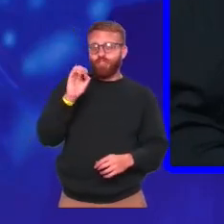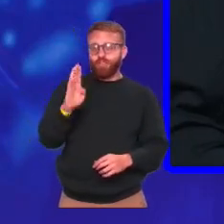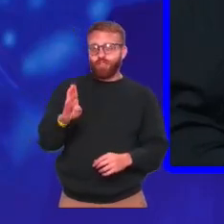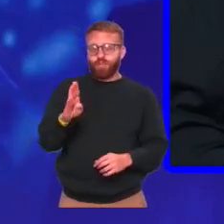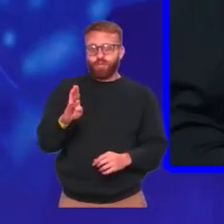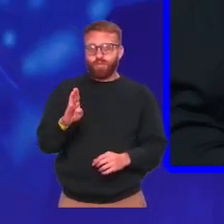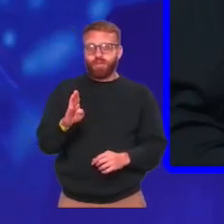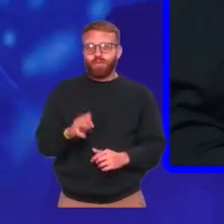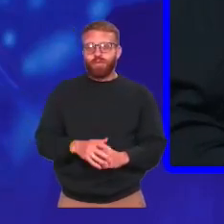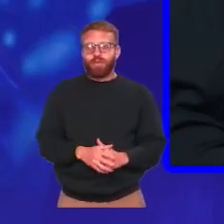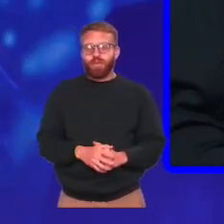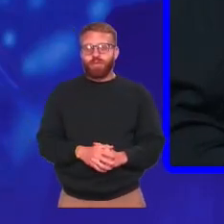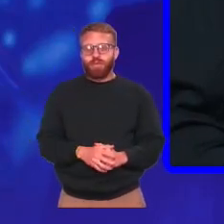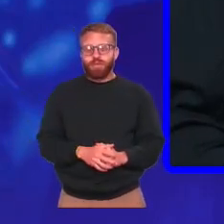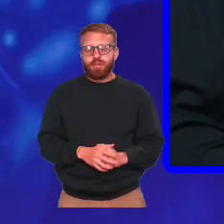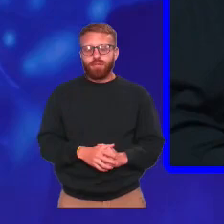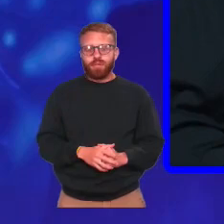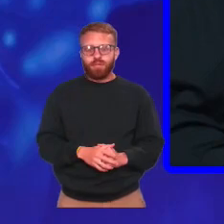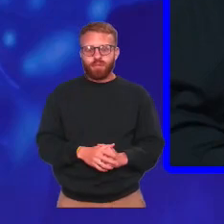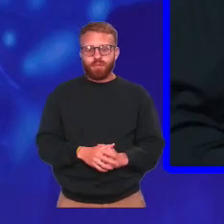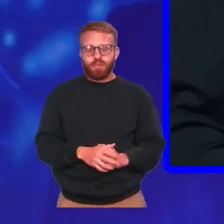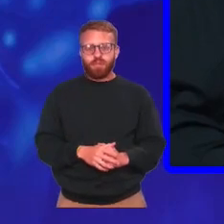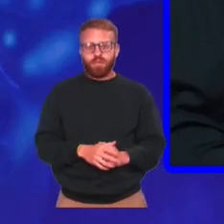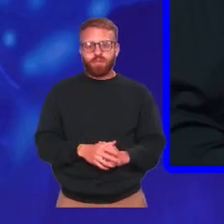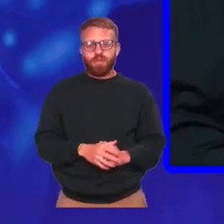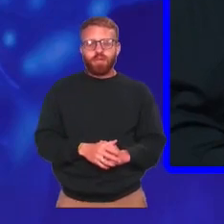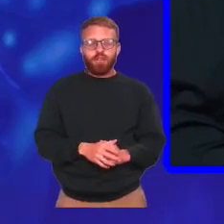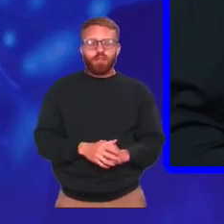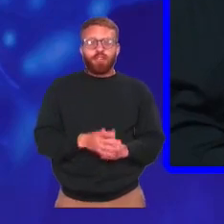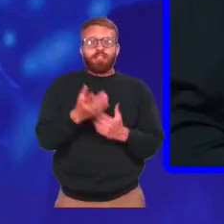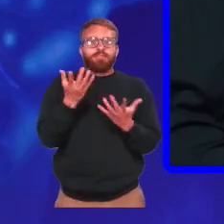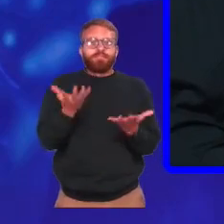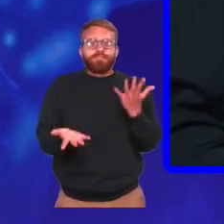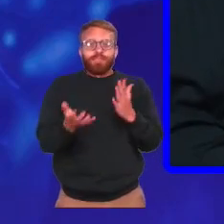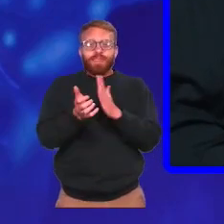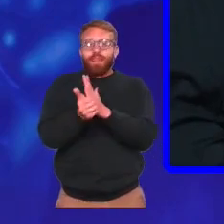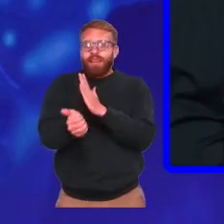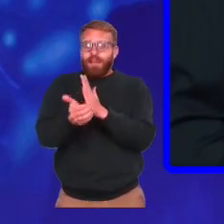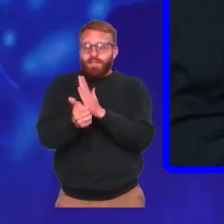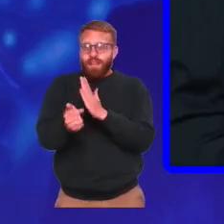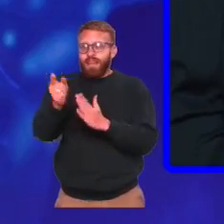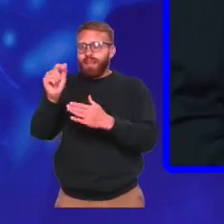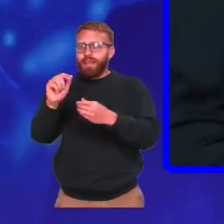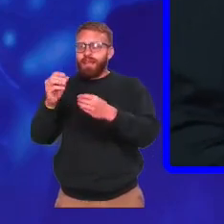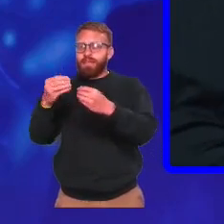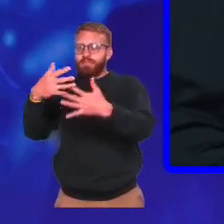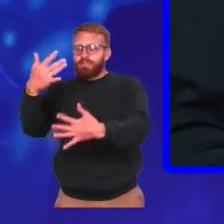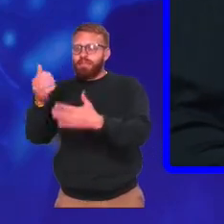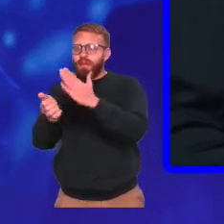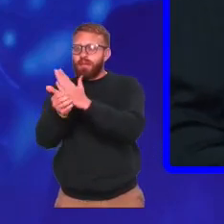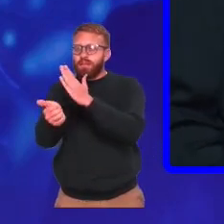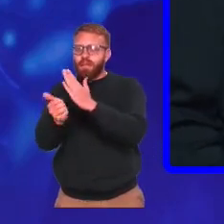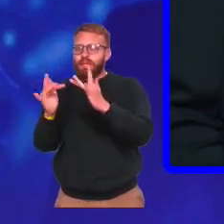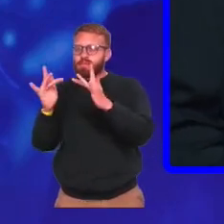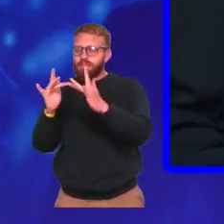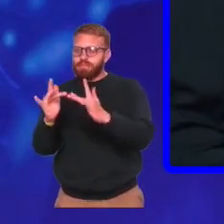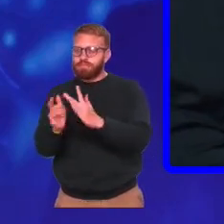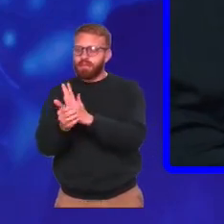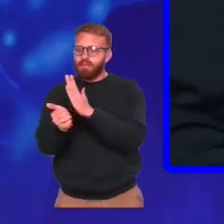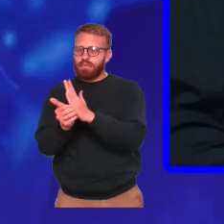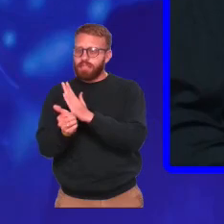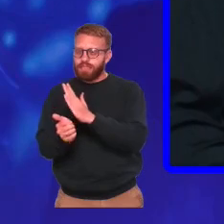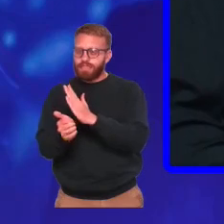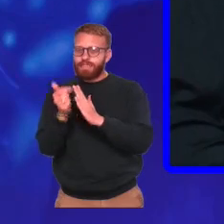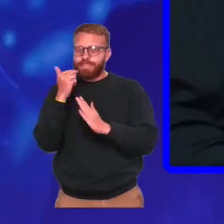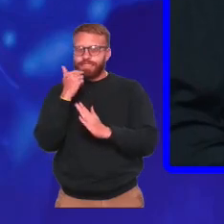that depends really on what the skill set is. This was such a difficult skill set to find that, you know, the company has, there's a lot more leeway to help